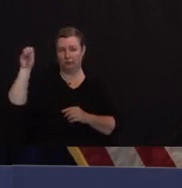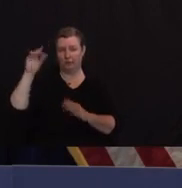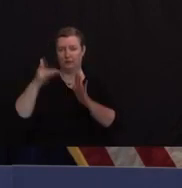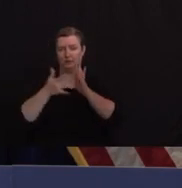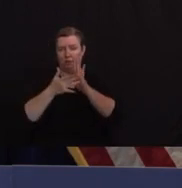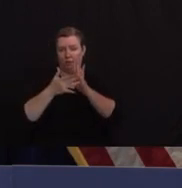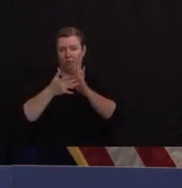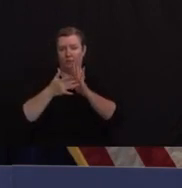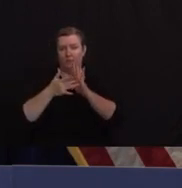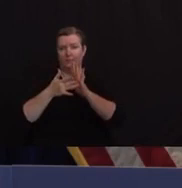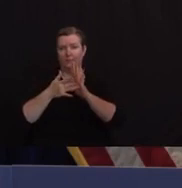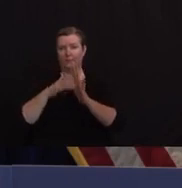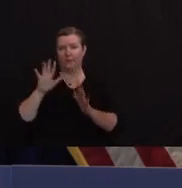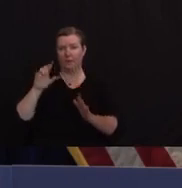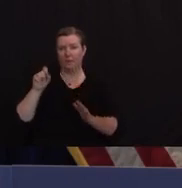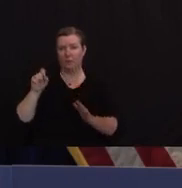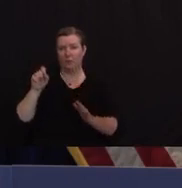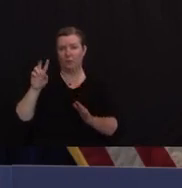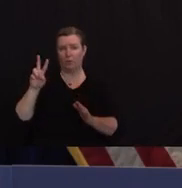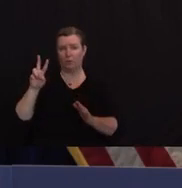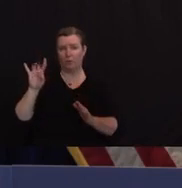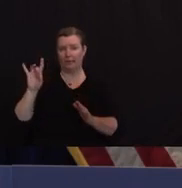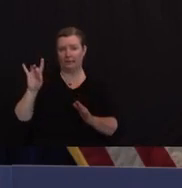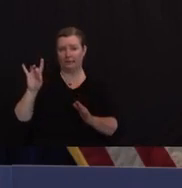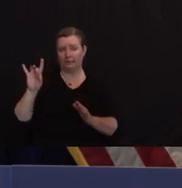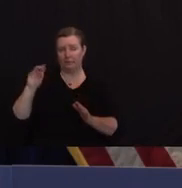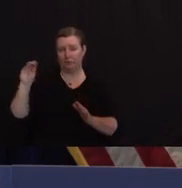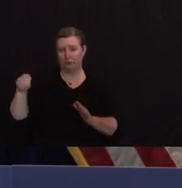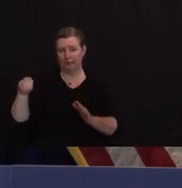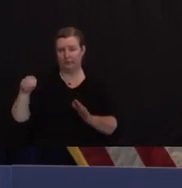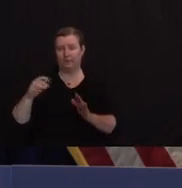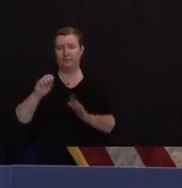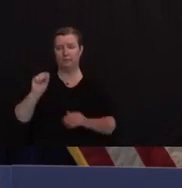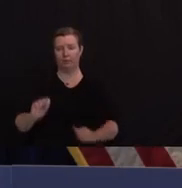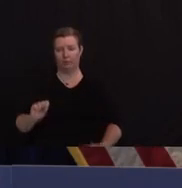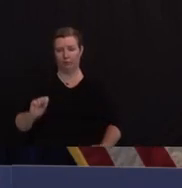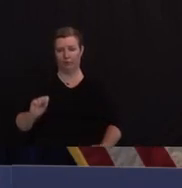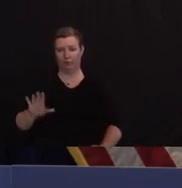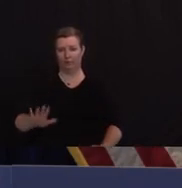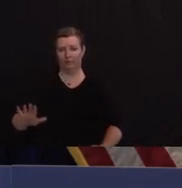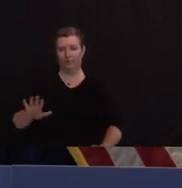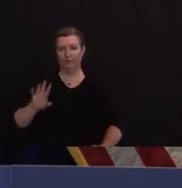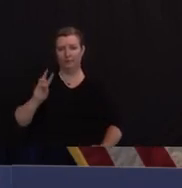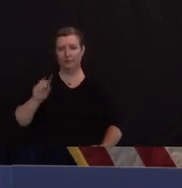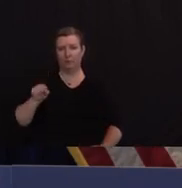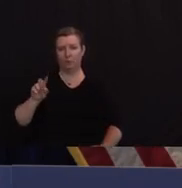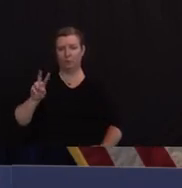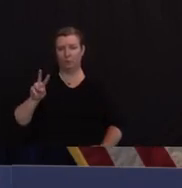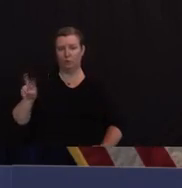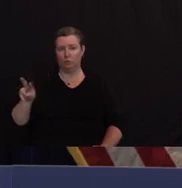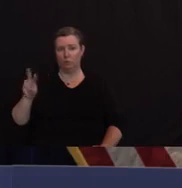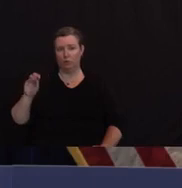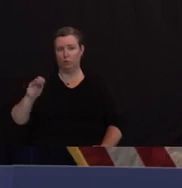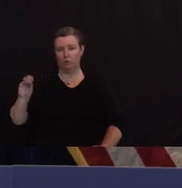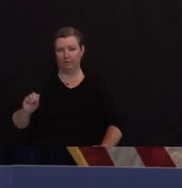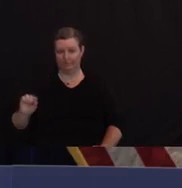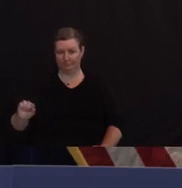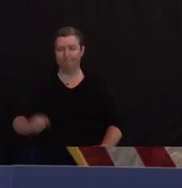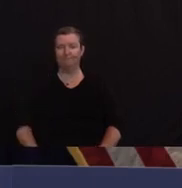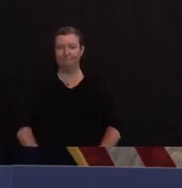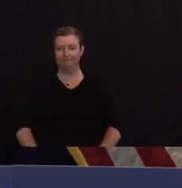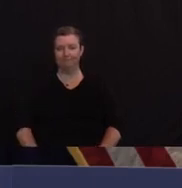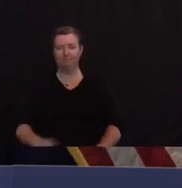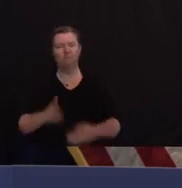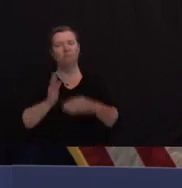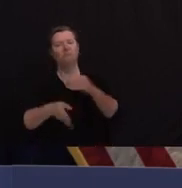state 5.28%, and the southern part of the state 6.22%. So that concludes my